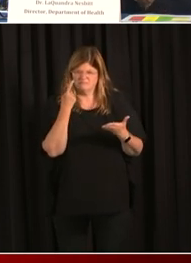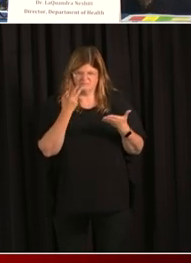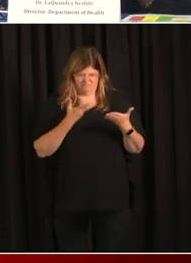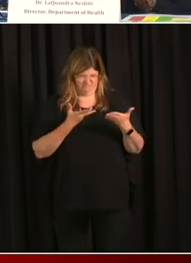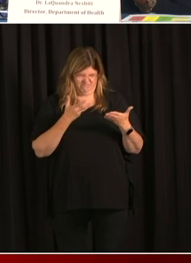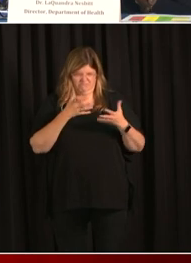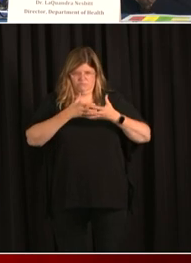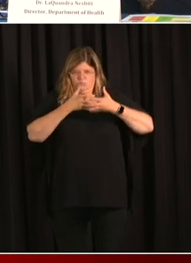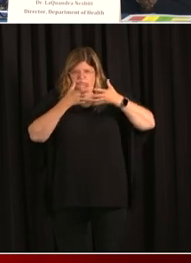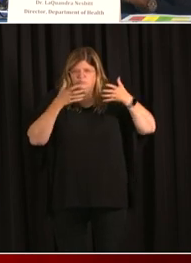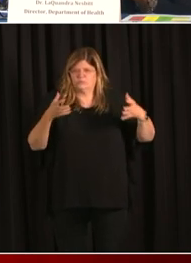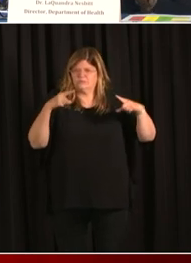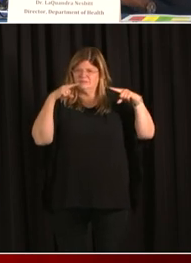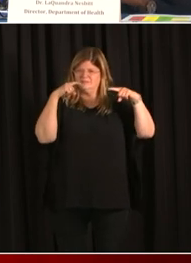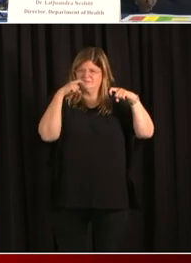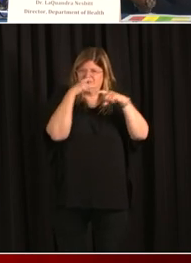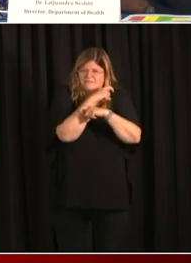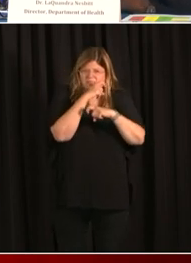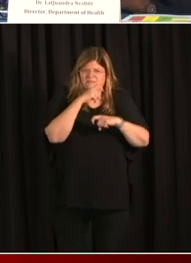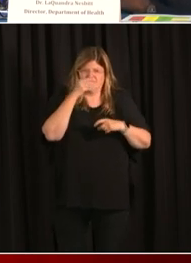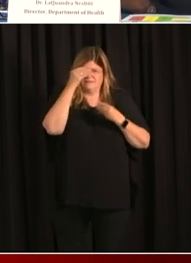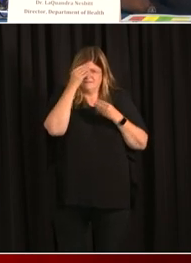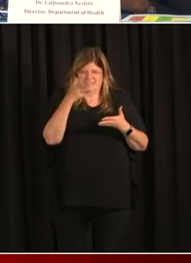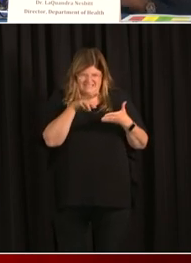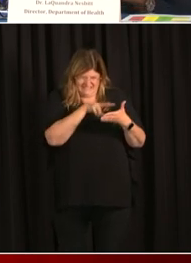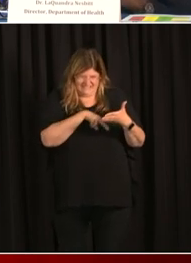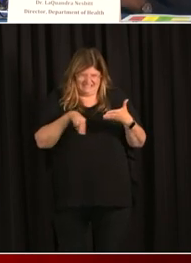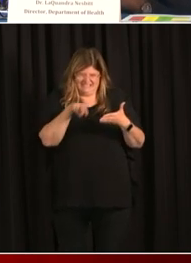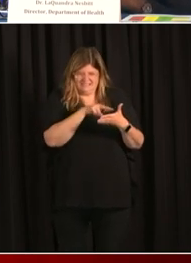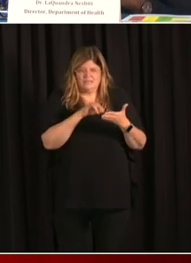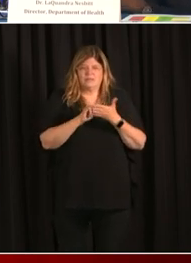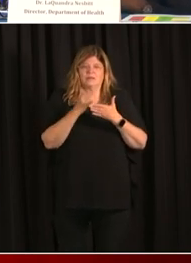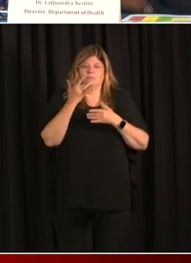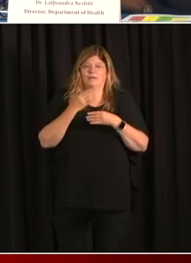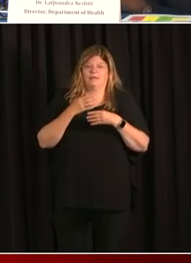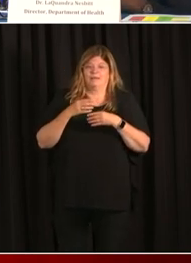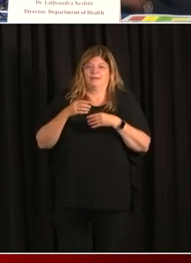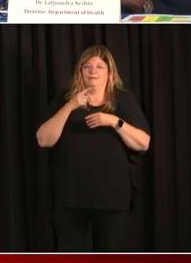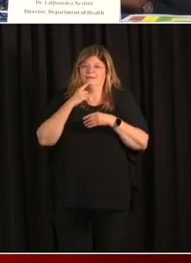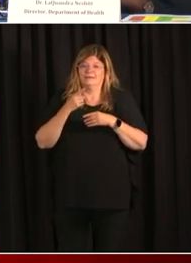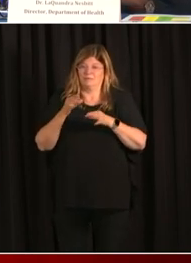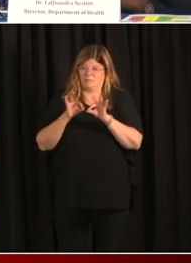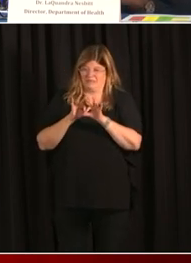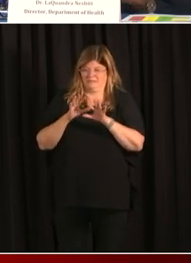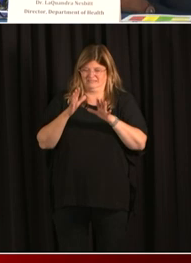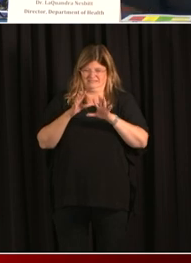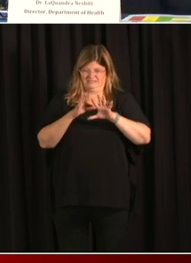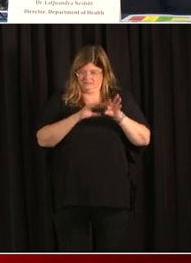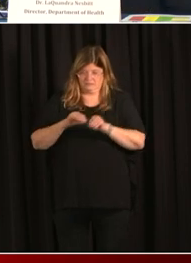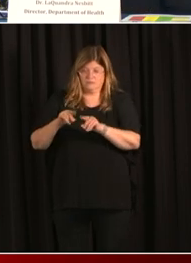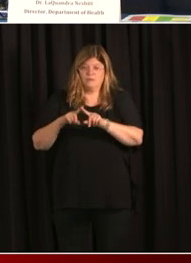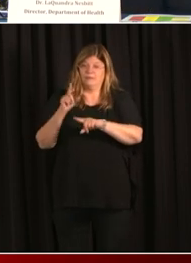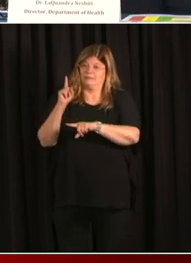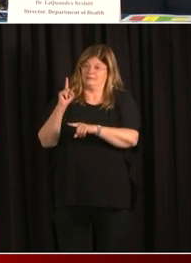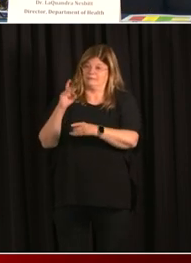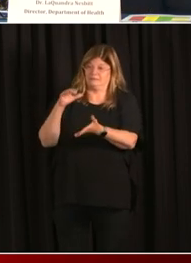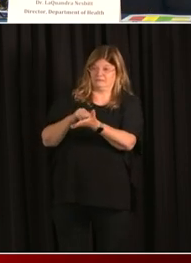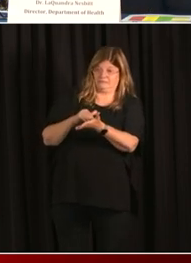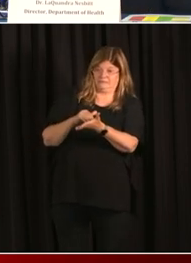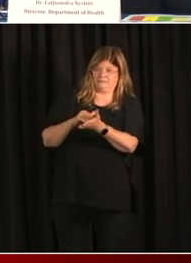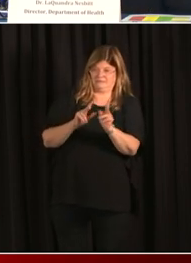Looking at the daily reported cases per 100,000, and being able to see